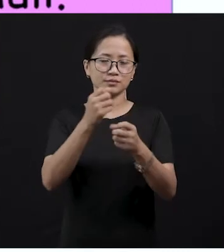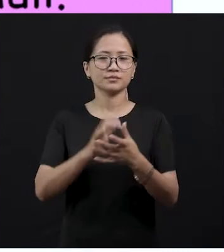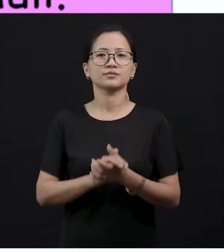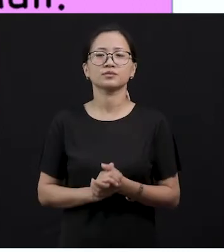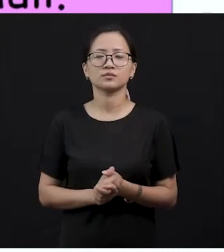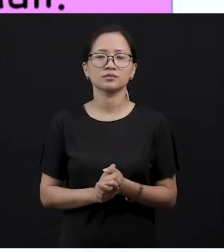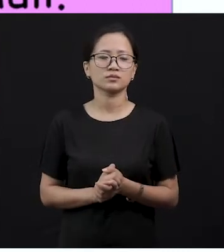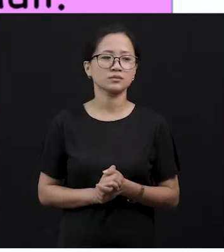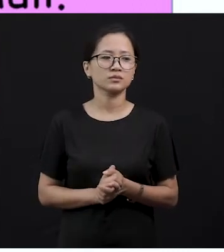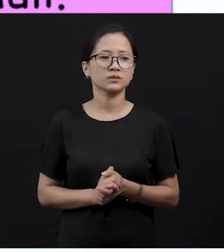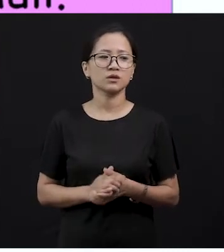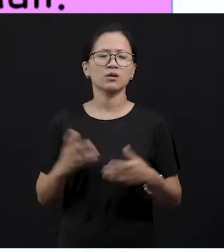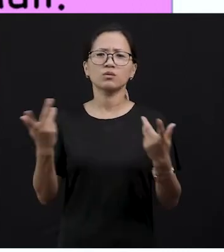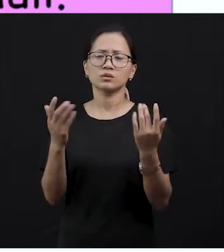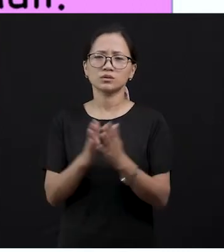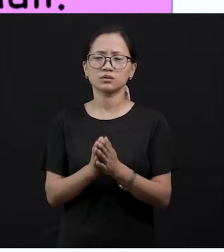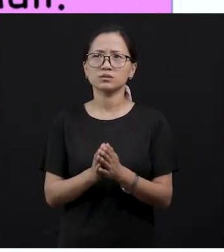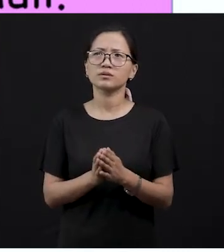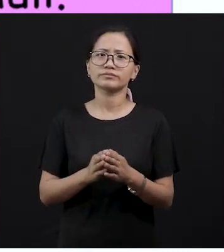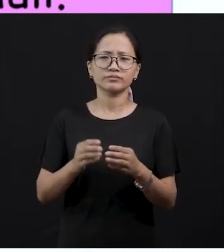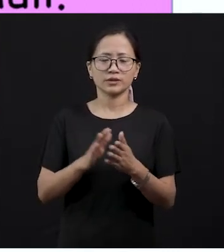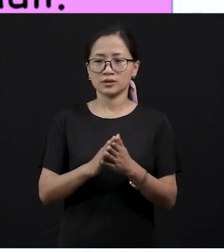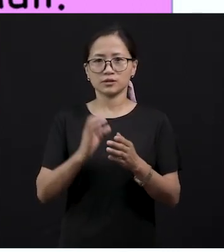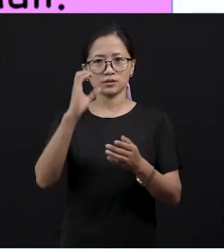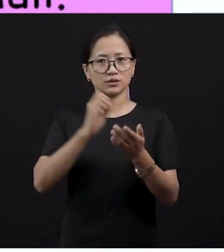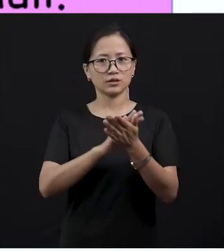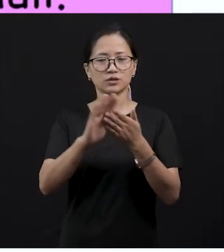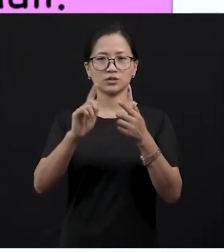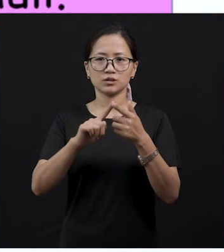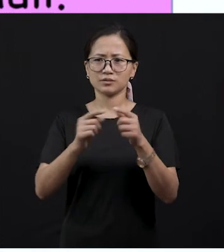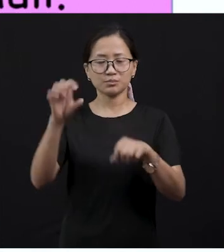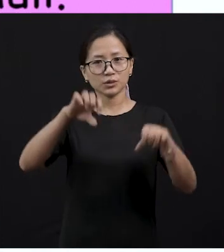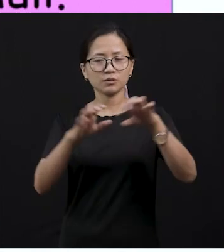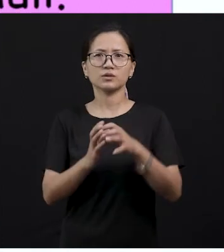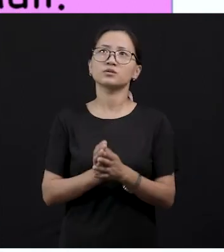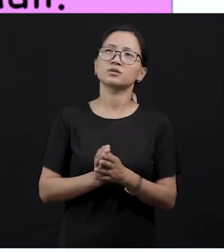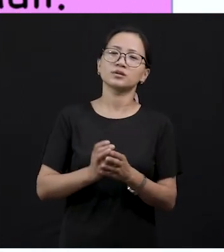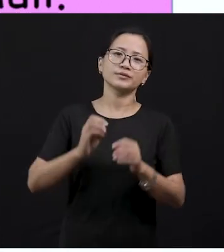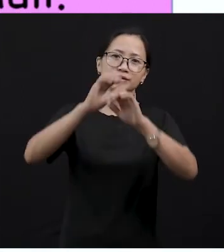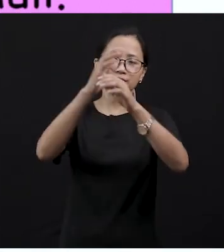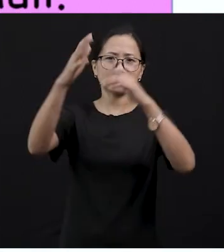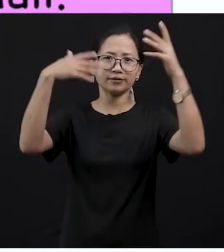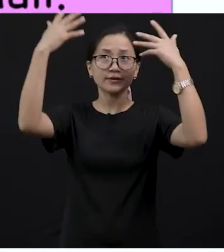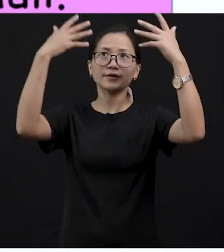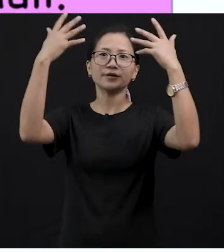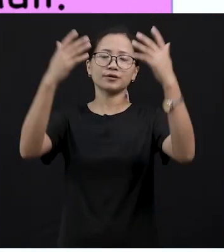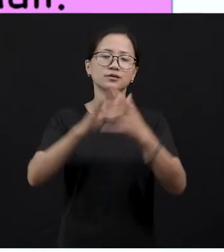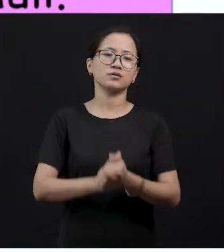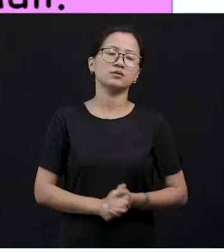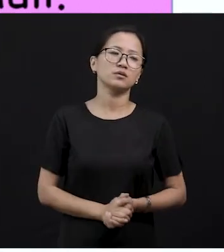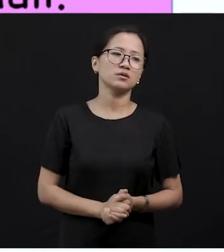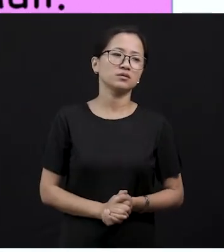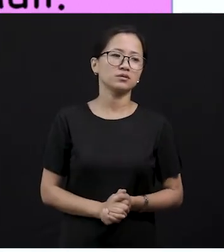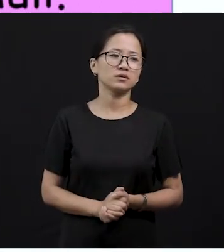other examples, whether it is a chemical in the air, like for example, you pass through a bakery and then you smell, wow,